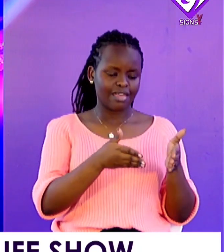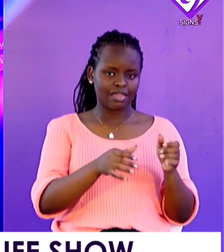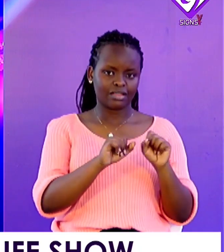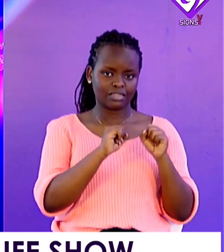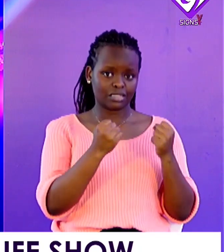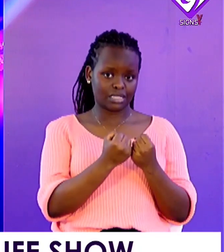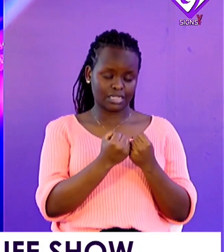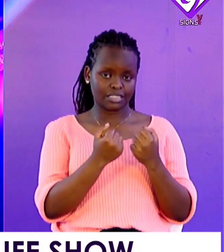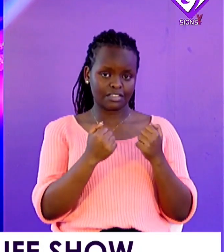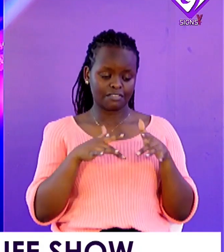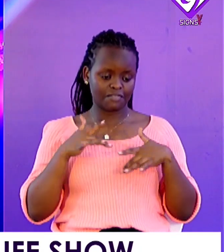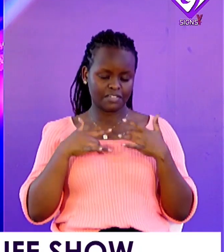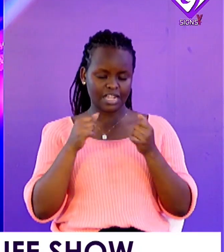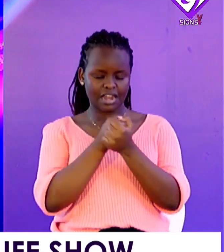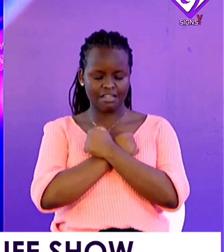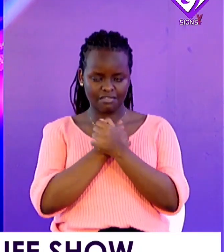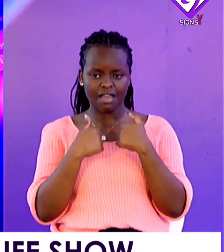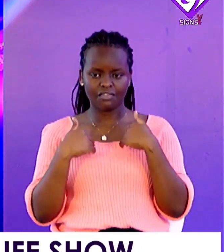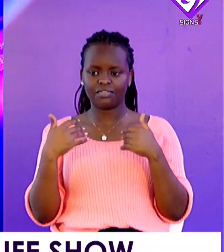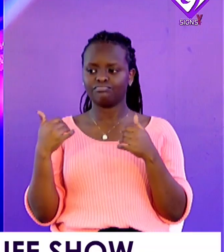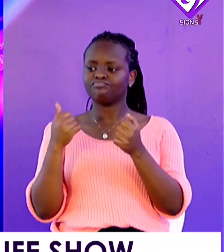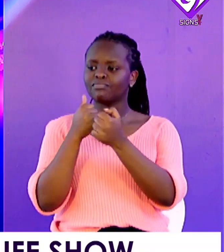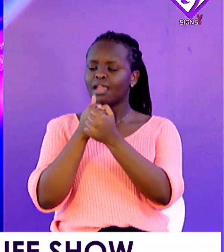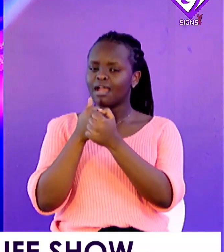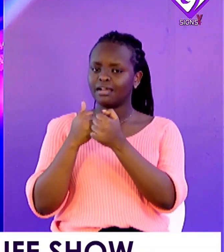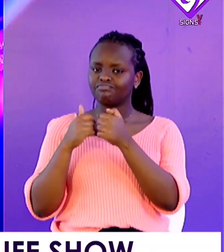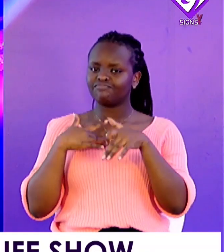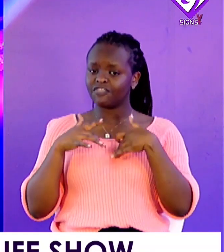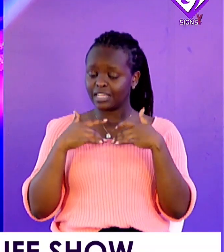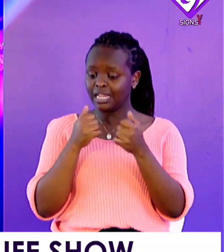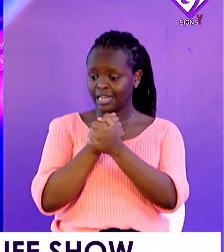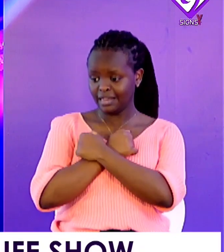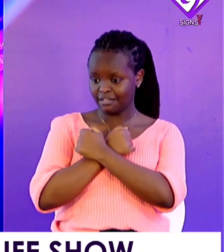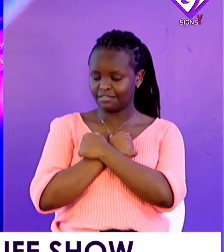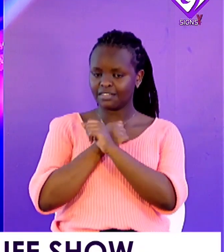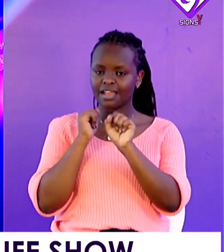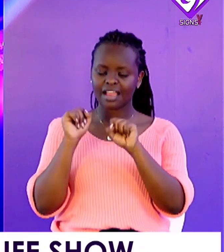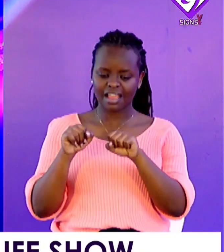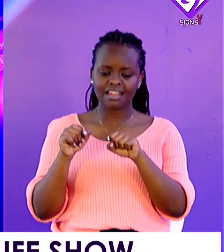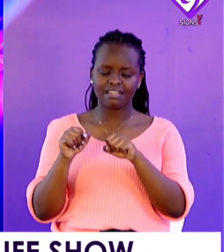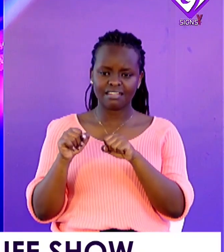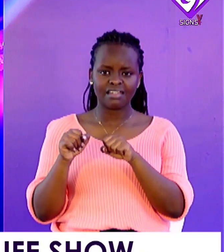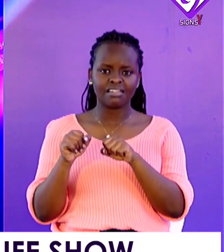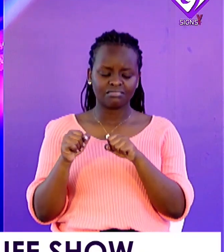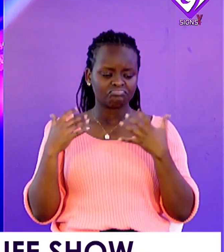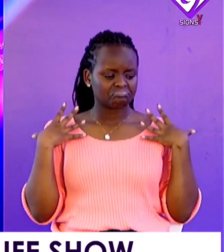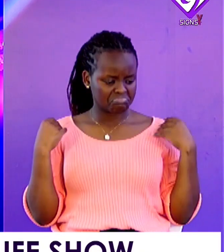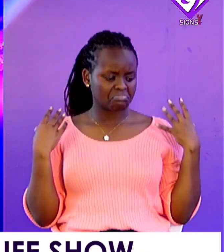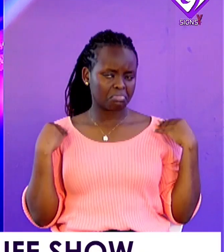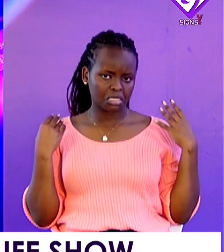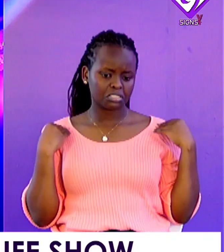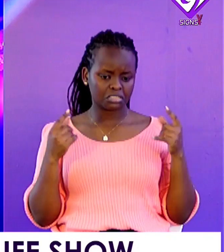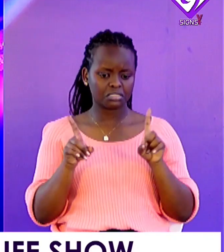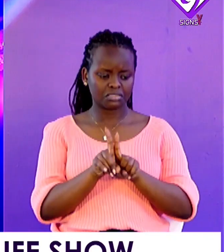feel loved and have hope to participate, just like the others who are equally able